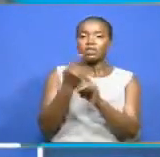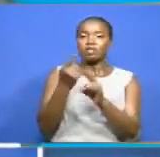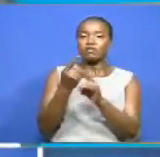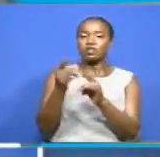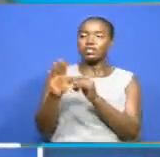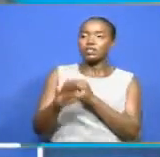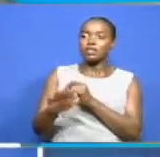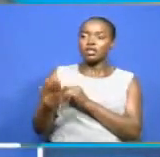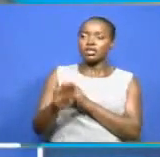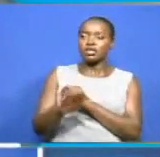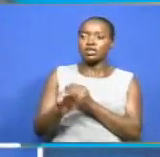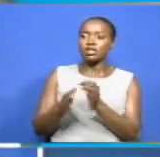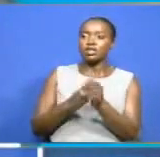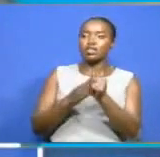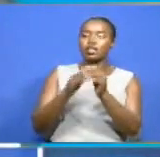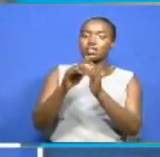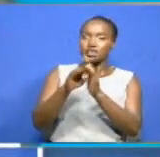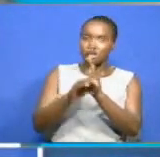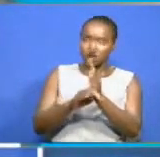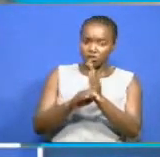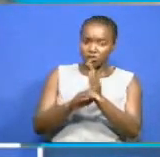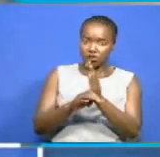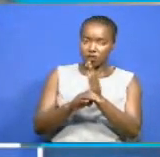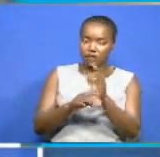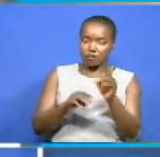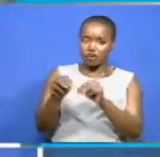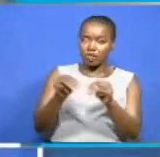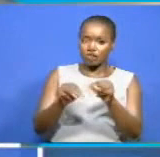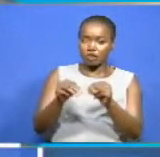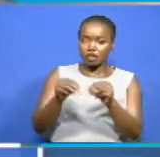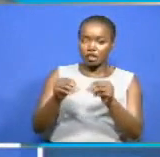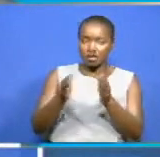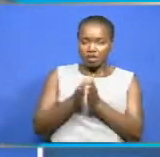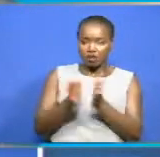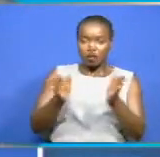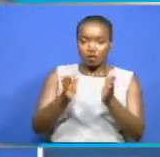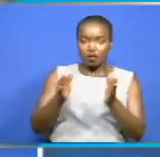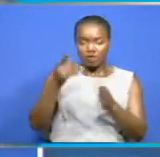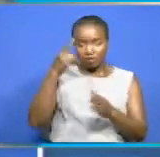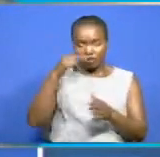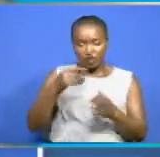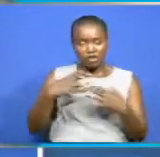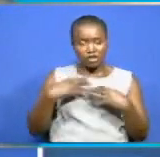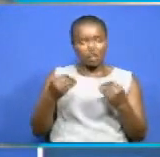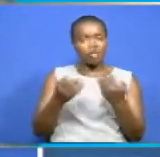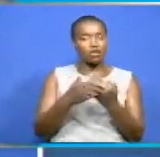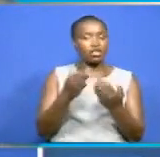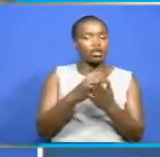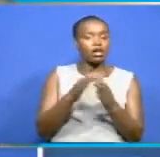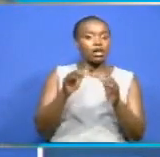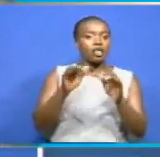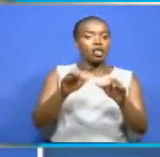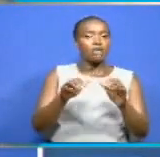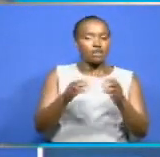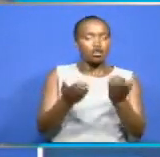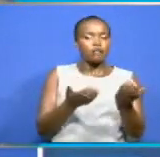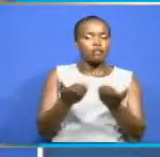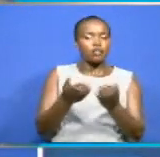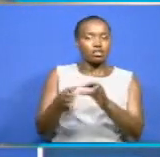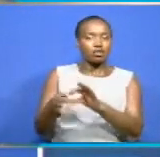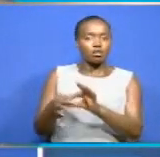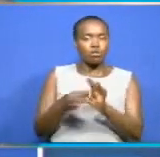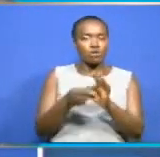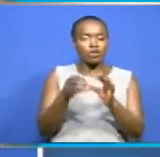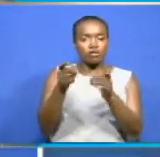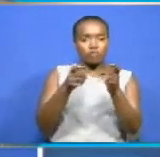So we look at leadership and management, we look at public policy, we look at healthcare, we look at agribusiness, corporate